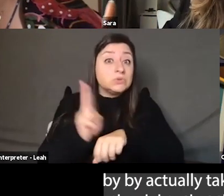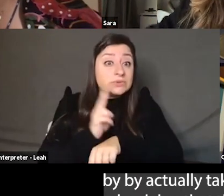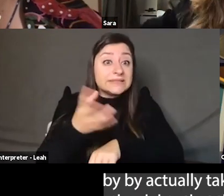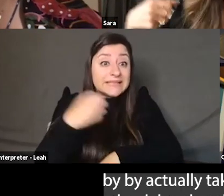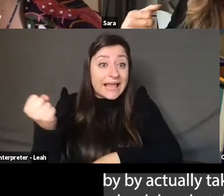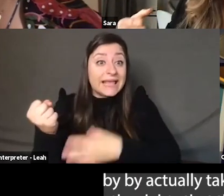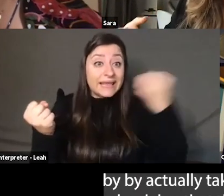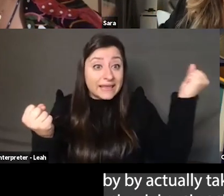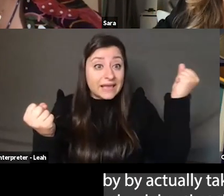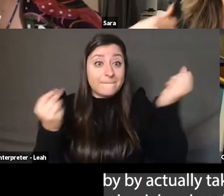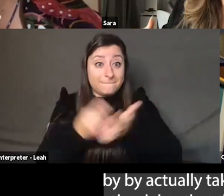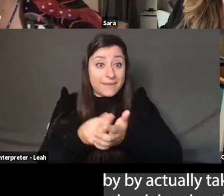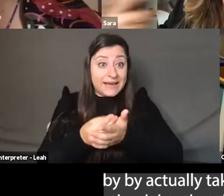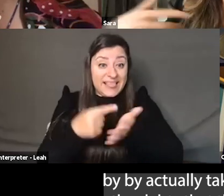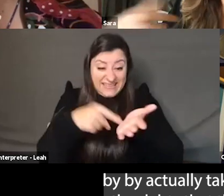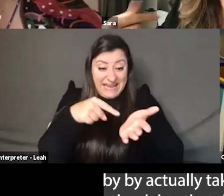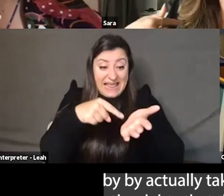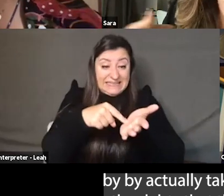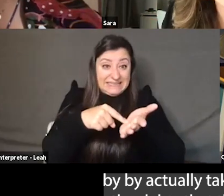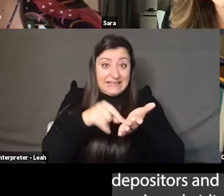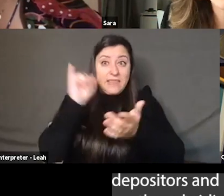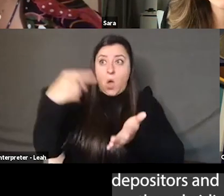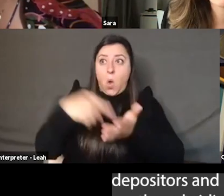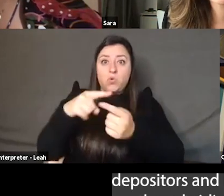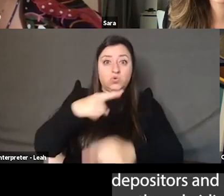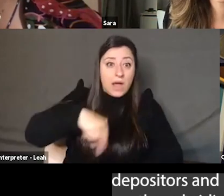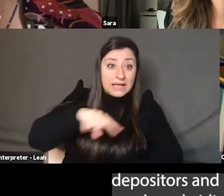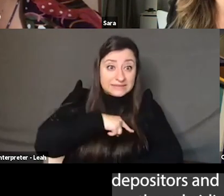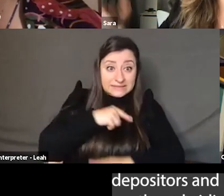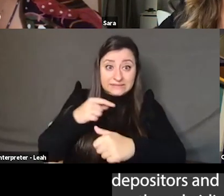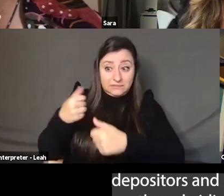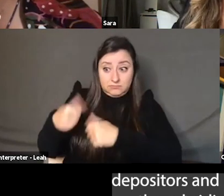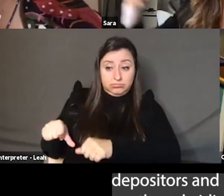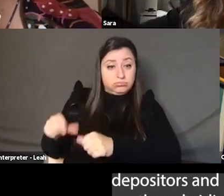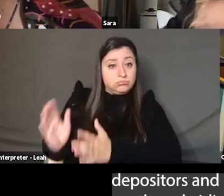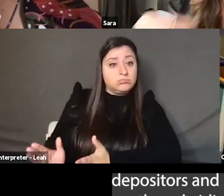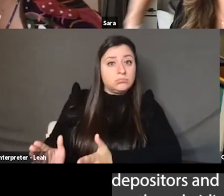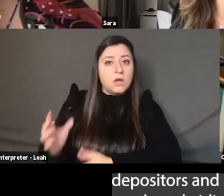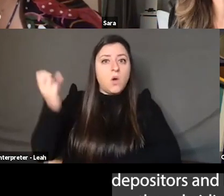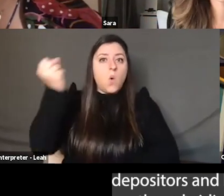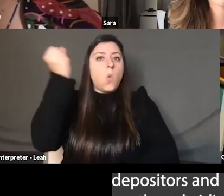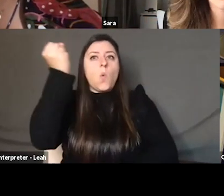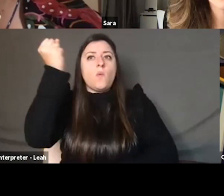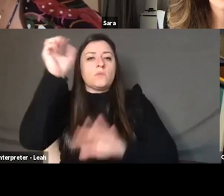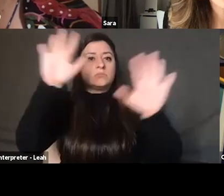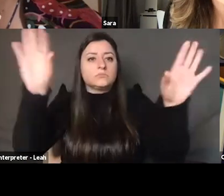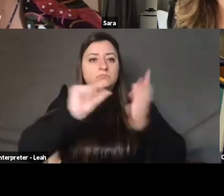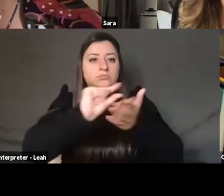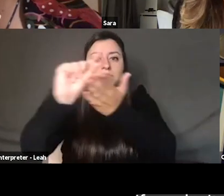taking the money, the debts that they owe to us depositors, and like upholding the subsidies, etc.